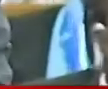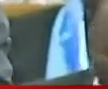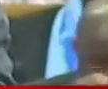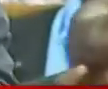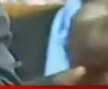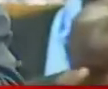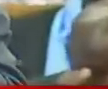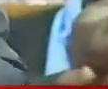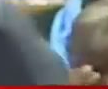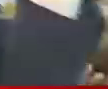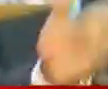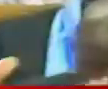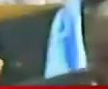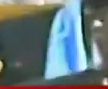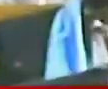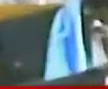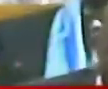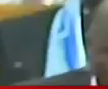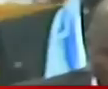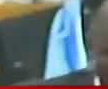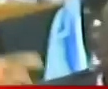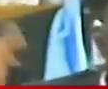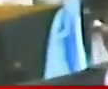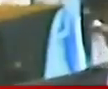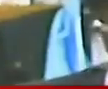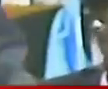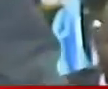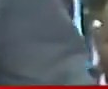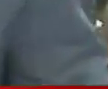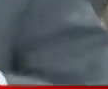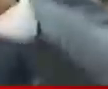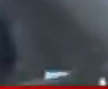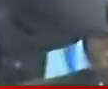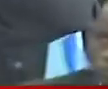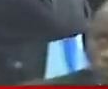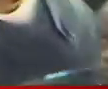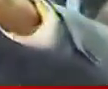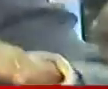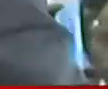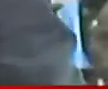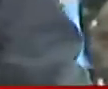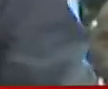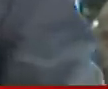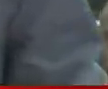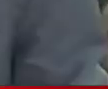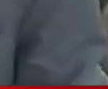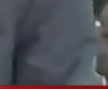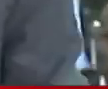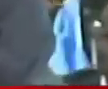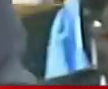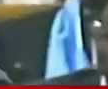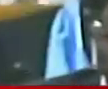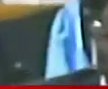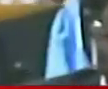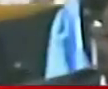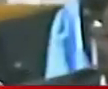sincerely for overwhelmingly endorsing me as your presidential candidate.